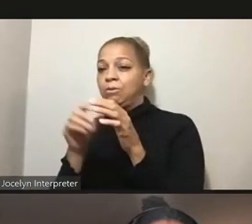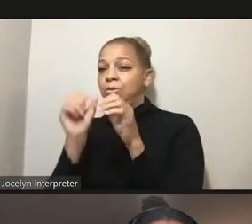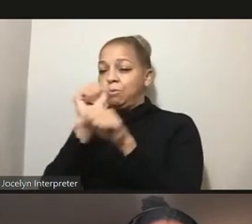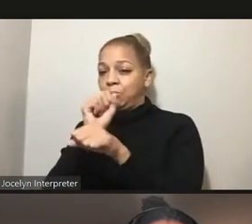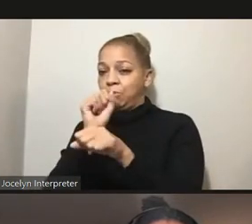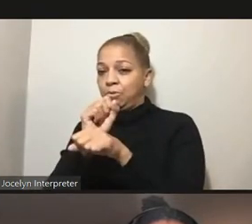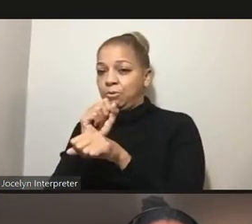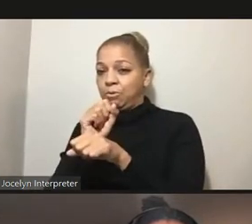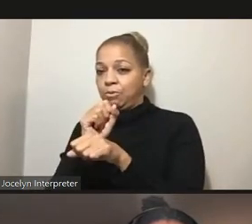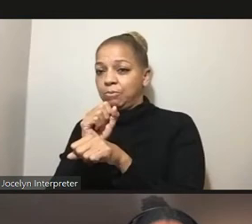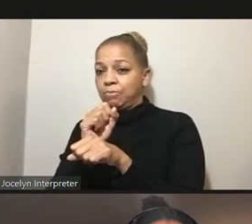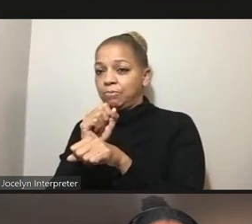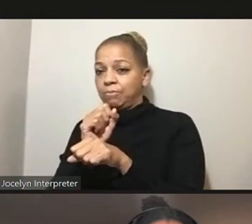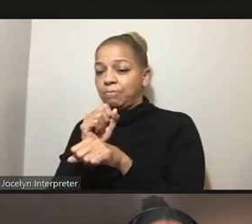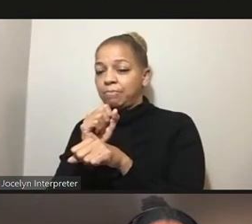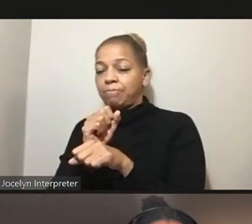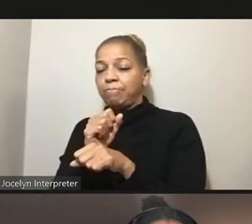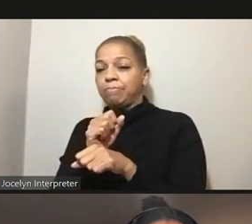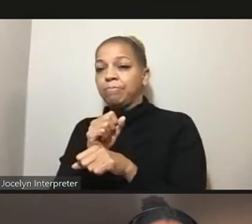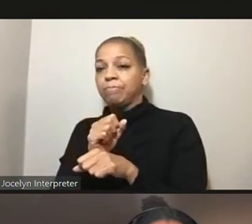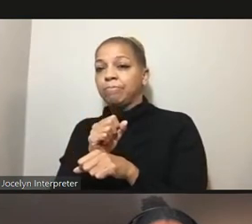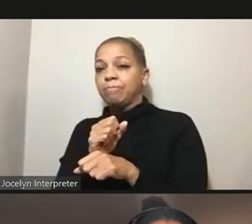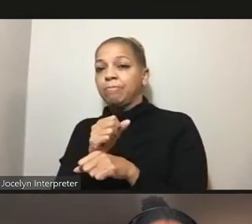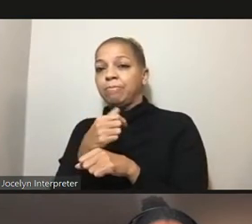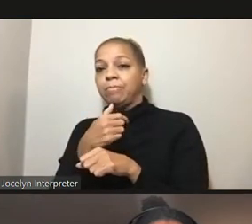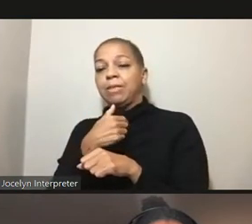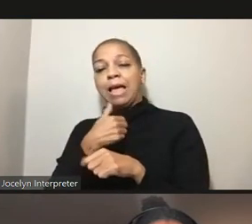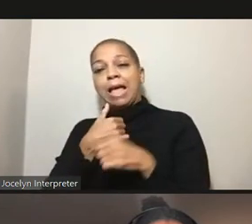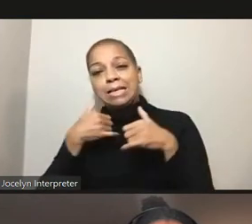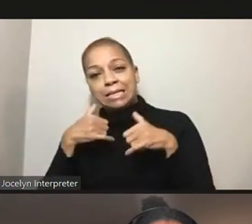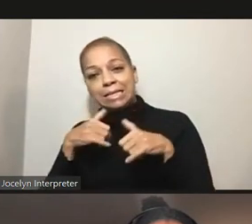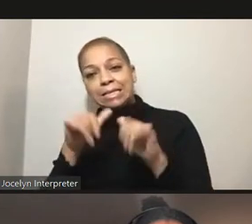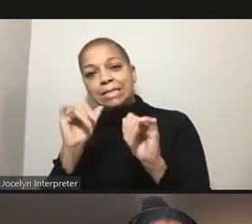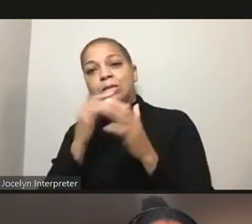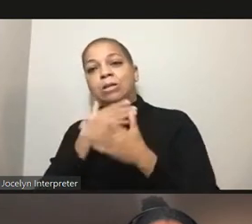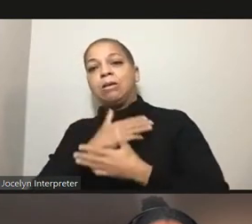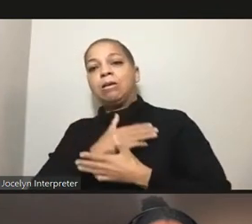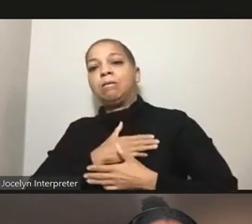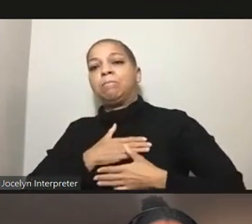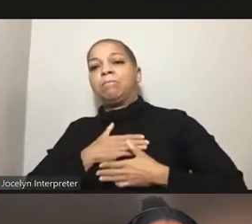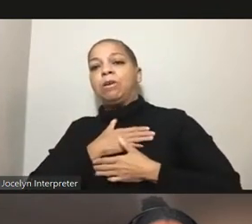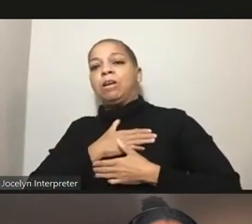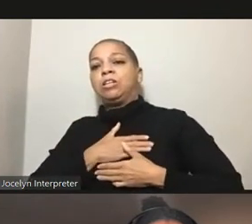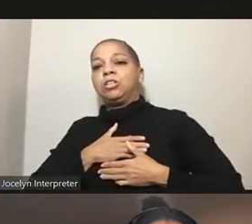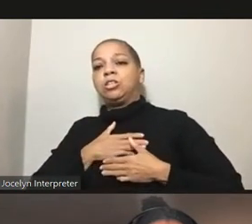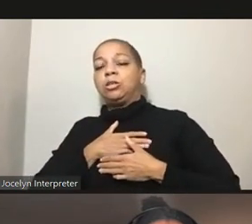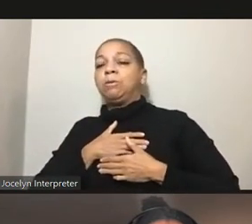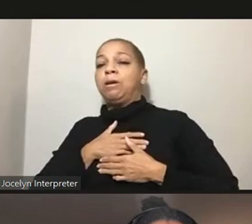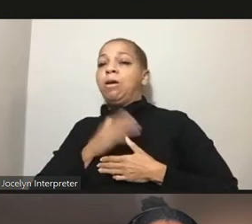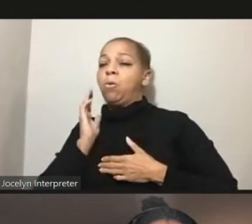I would still appreciate the opportunity,